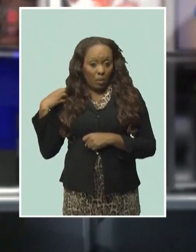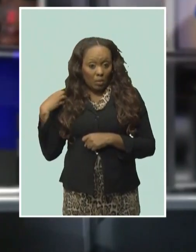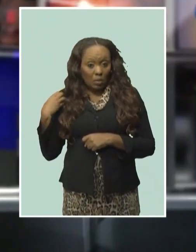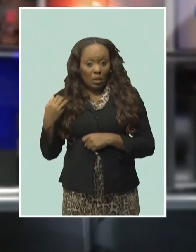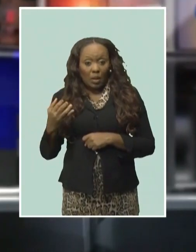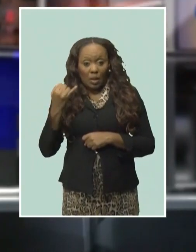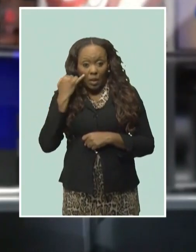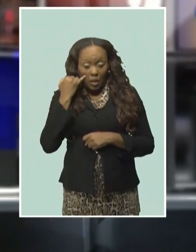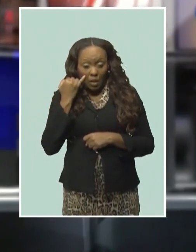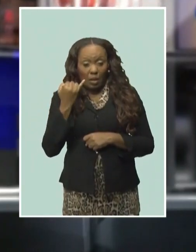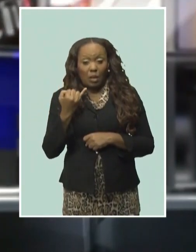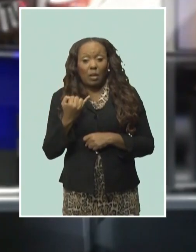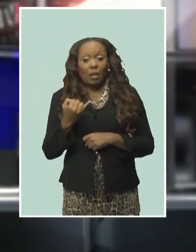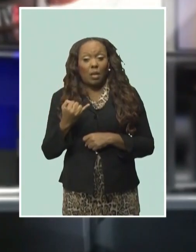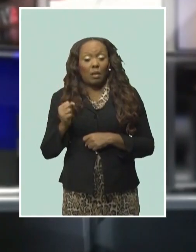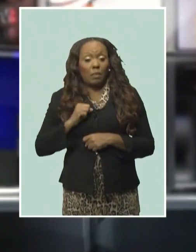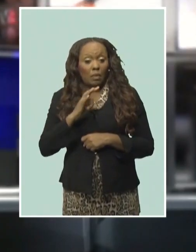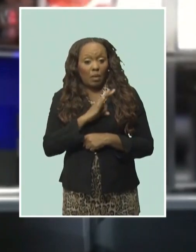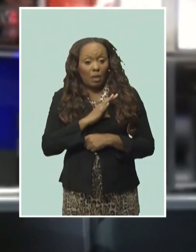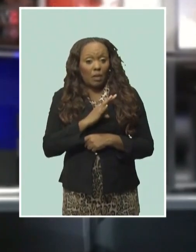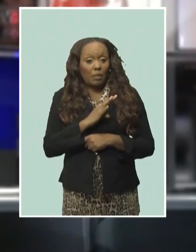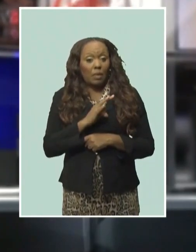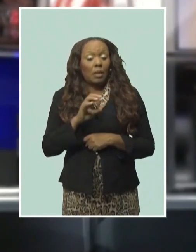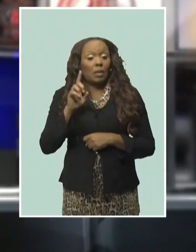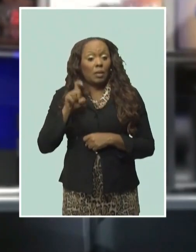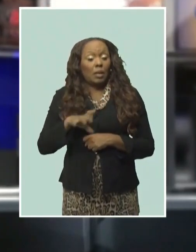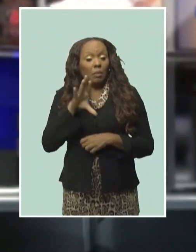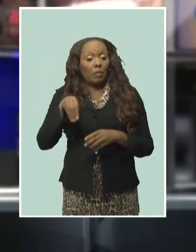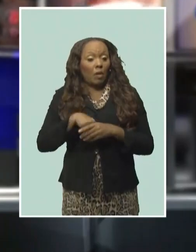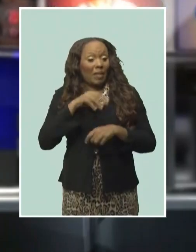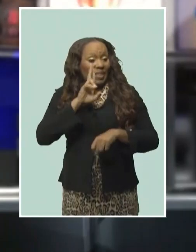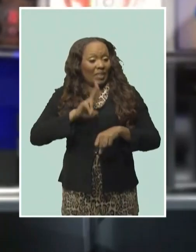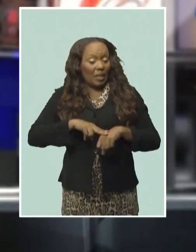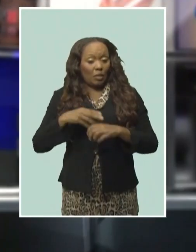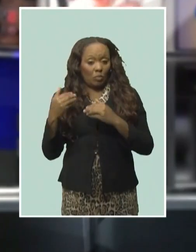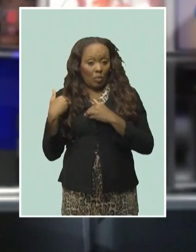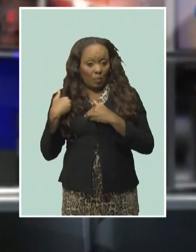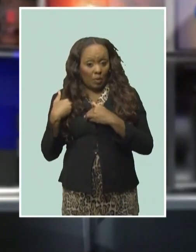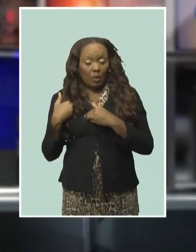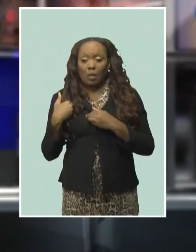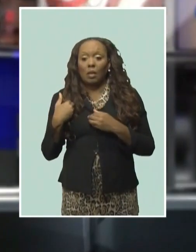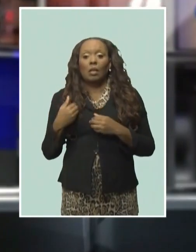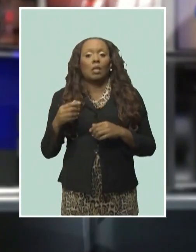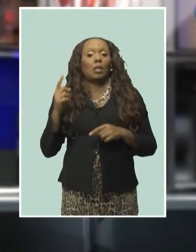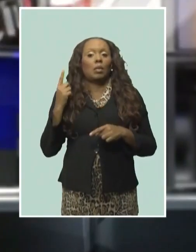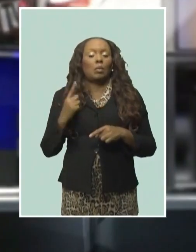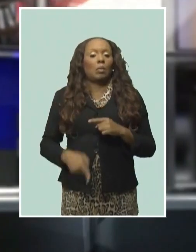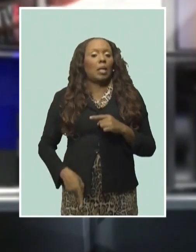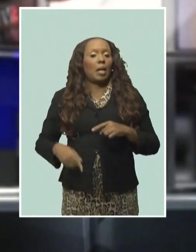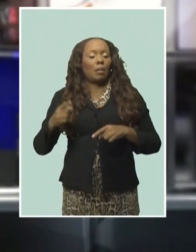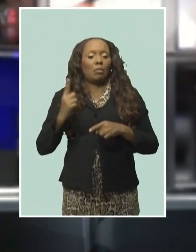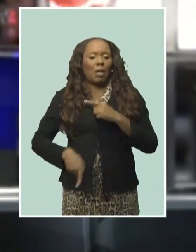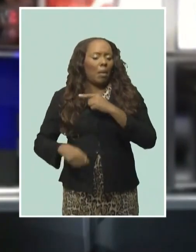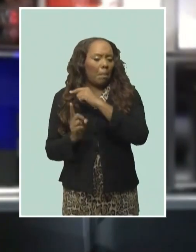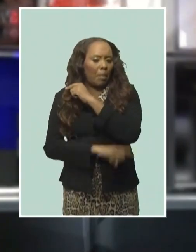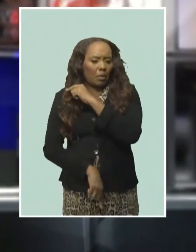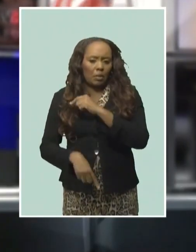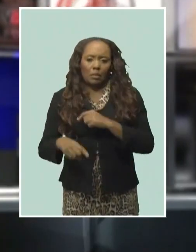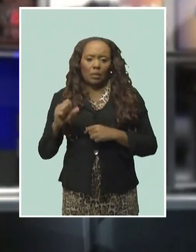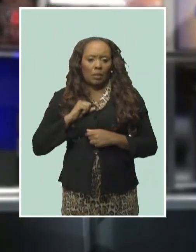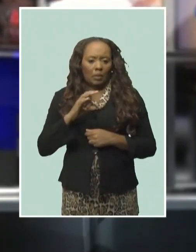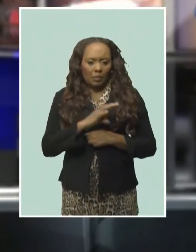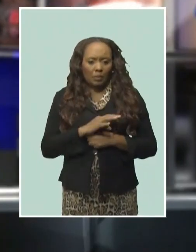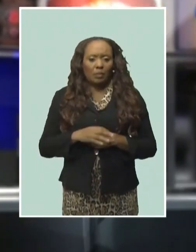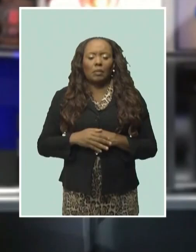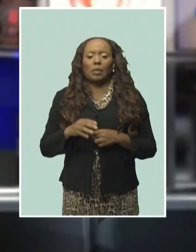duties. MP for St. James North, Edmund Hinkson, is telling them they are in breach of the laws of Barbados and the Employment Rights Act. He